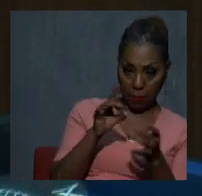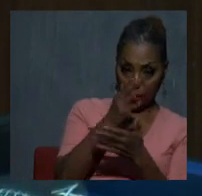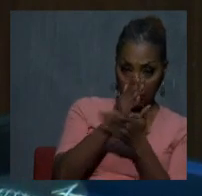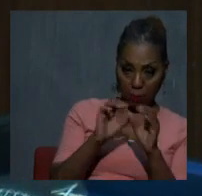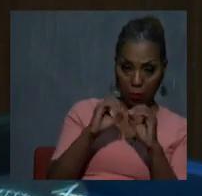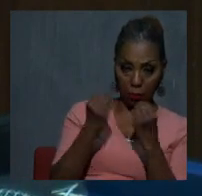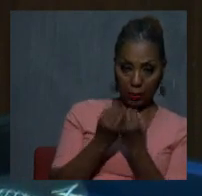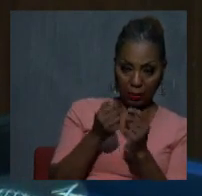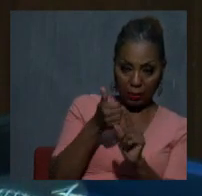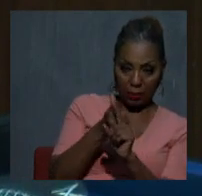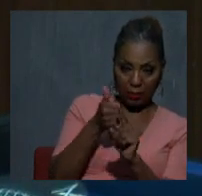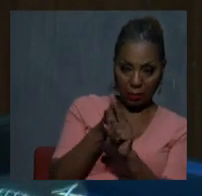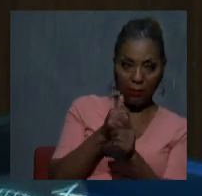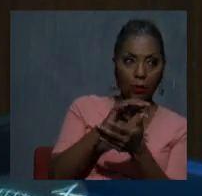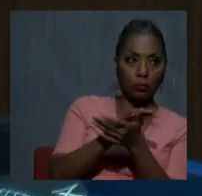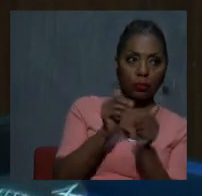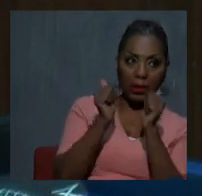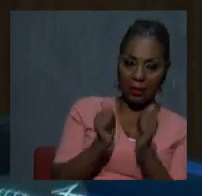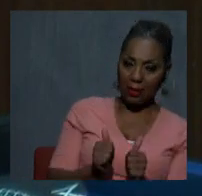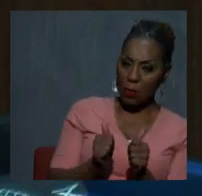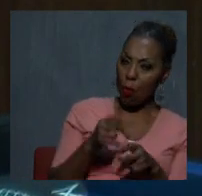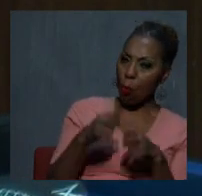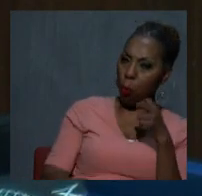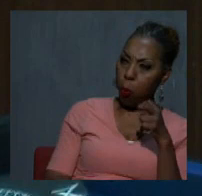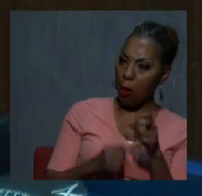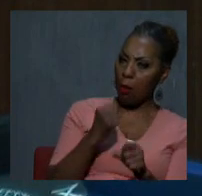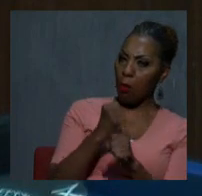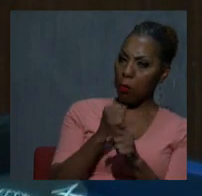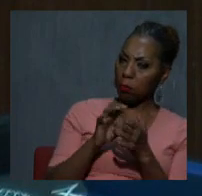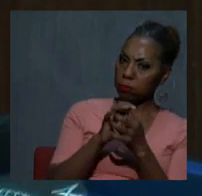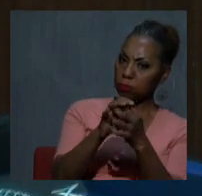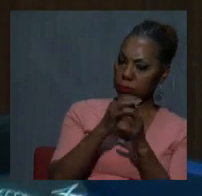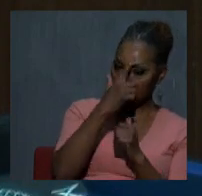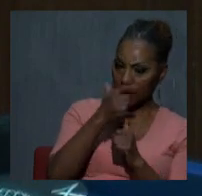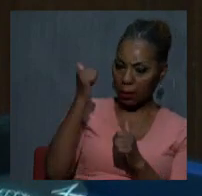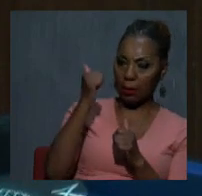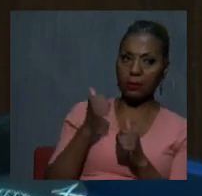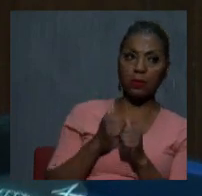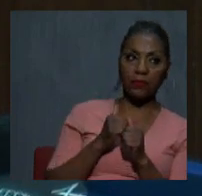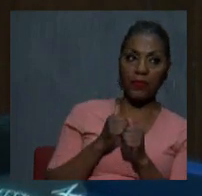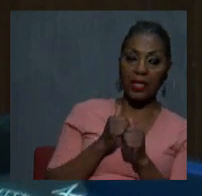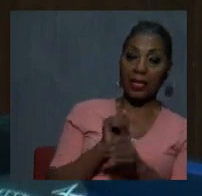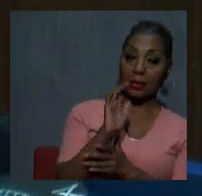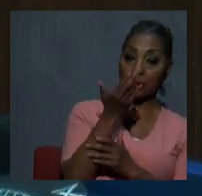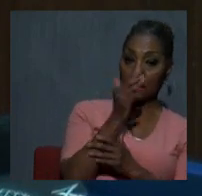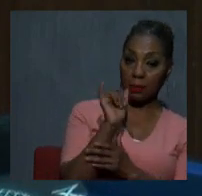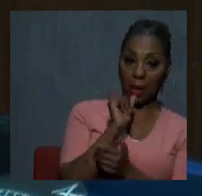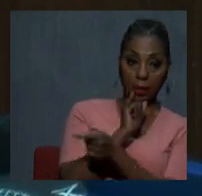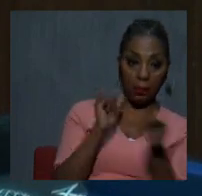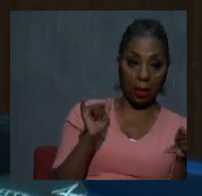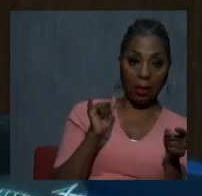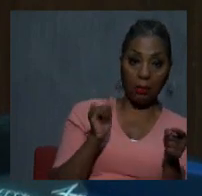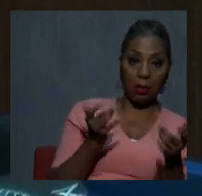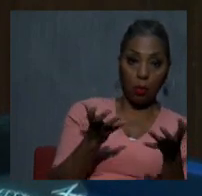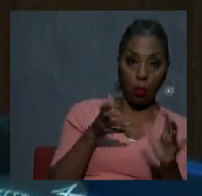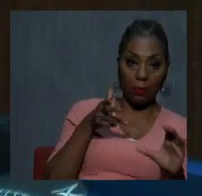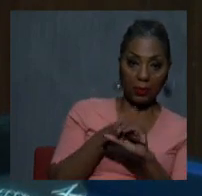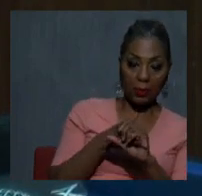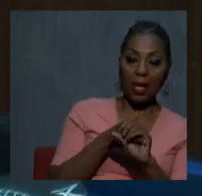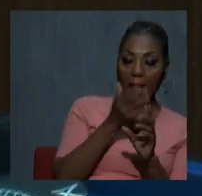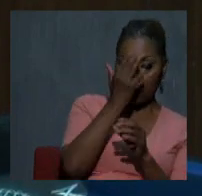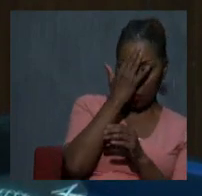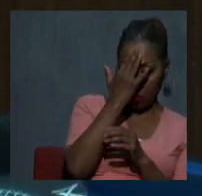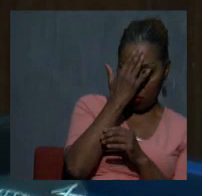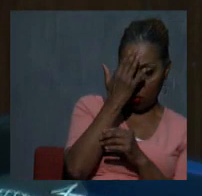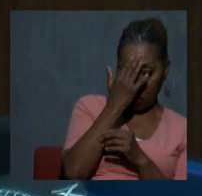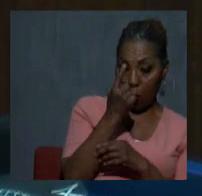these organizations or schools can be very difficult to work with just because it looks like they would participate. I know one